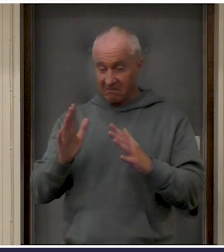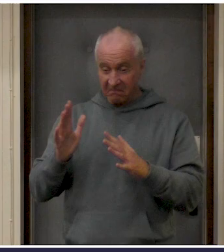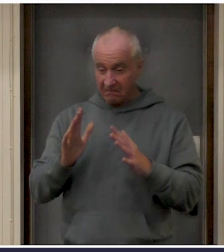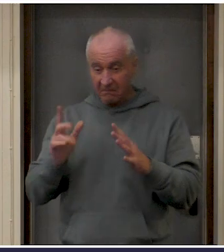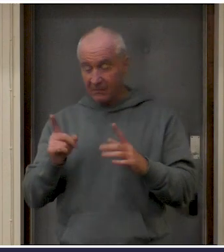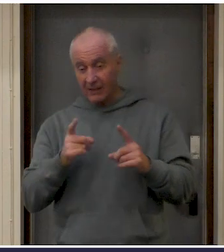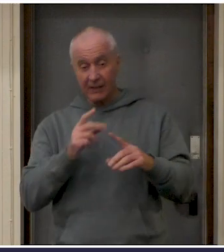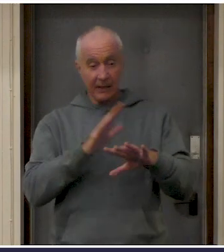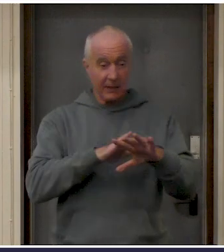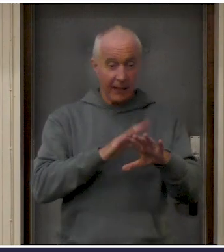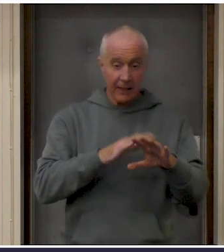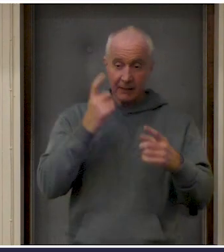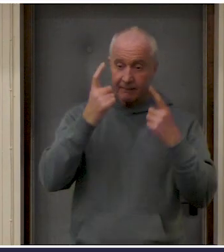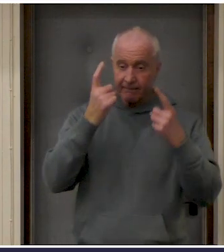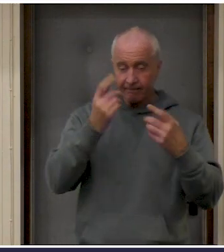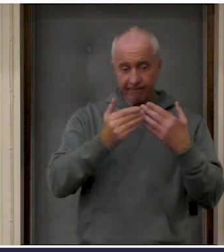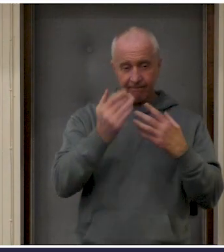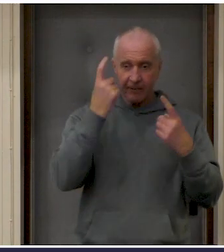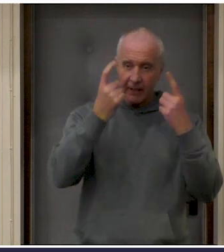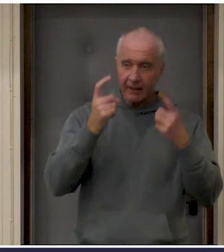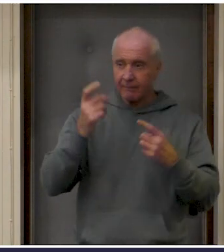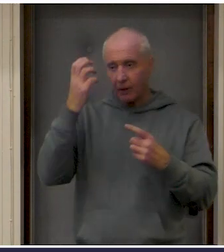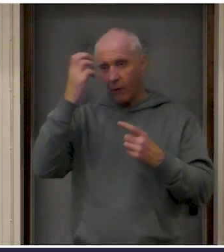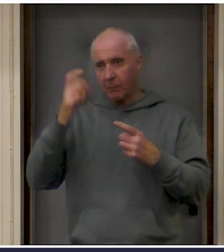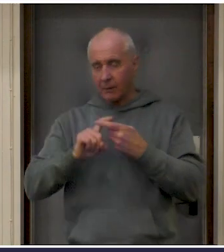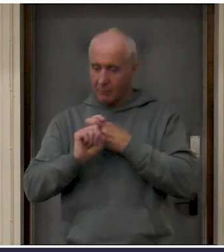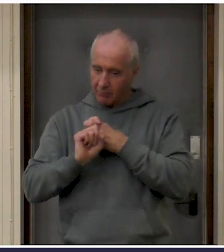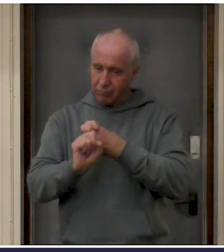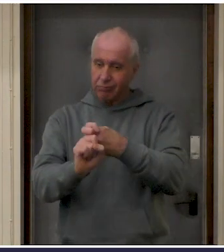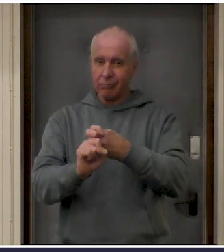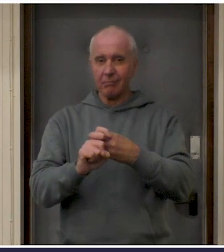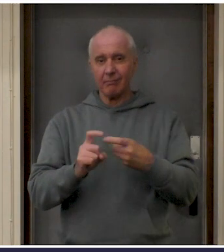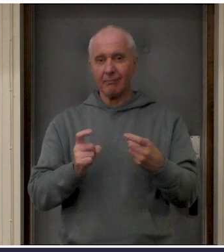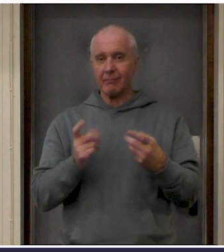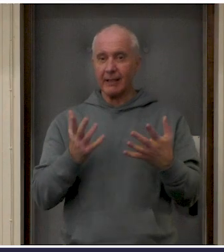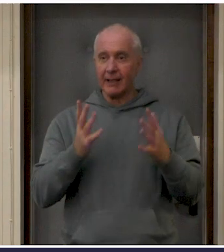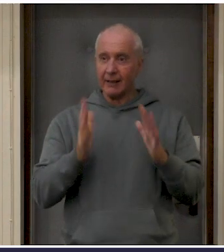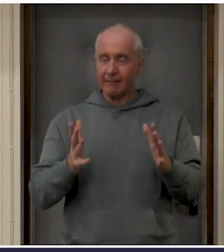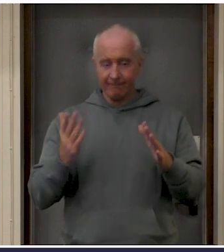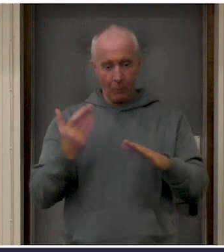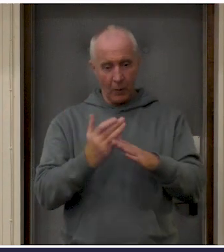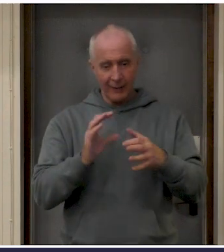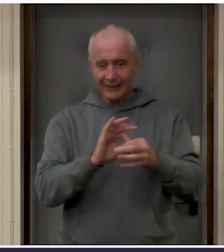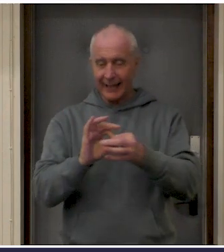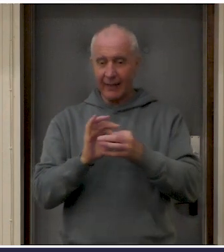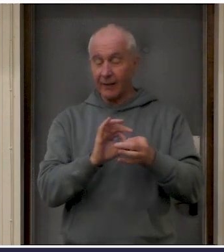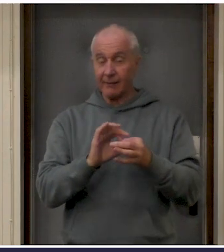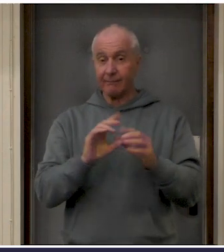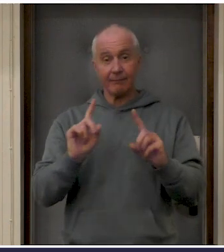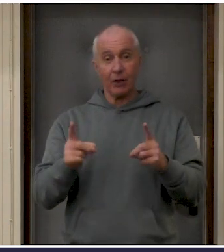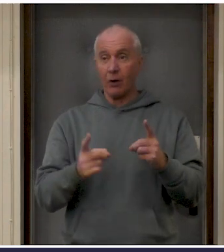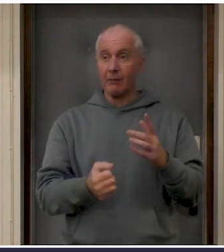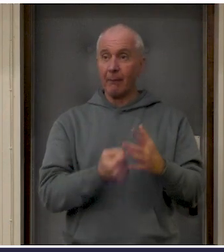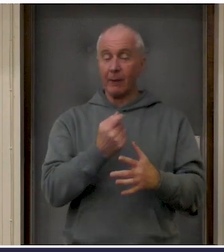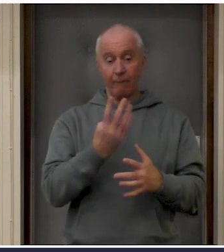takes time, it takes long-term thinking, it takes government commitment across parliaments to be able to make a nuclear project happen. It doesn't happen within 4